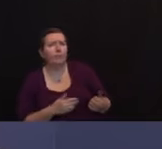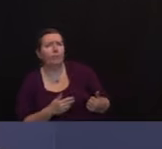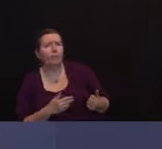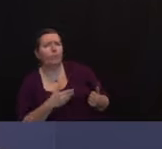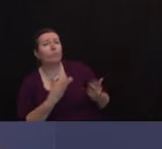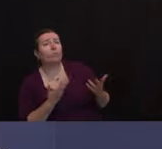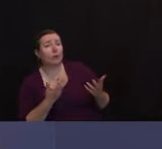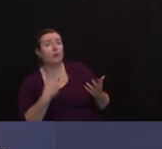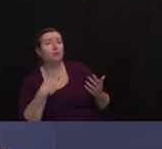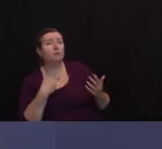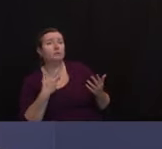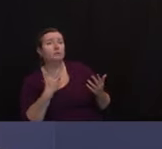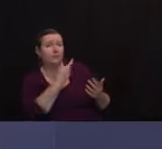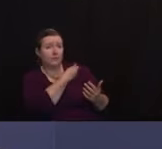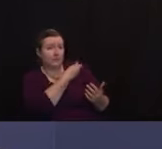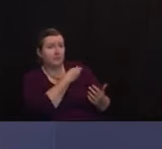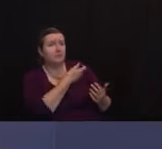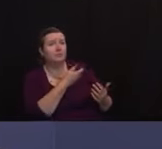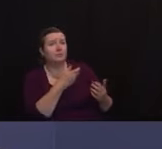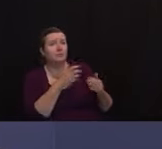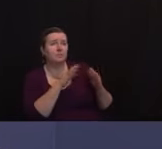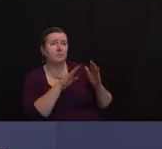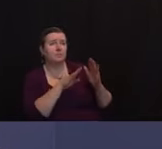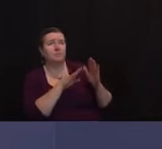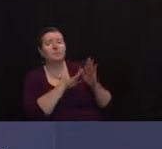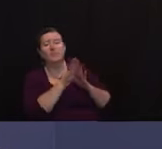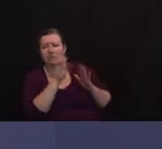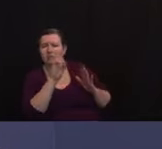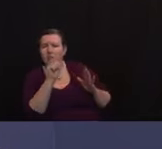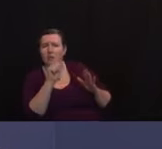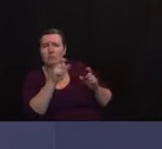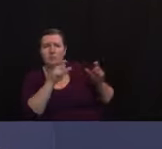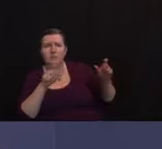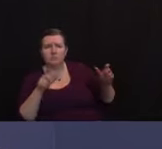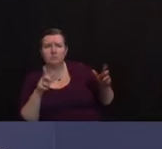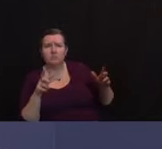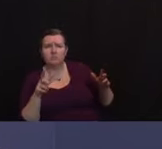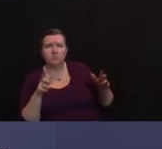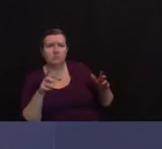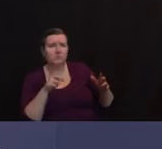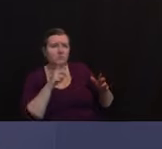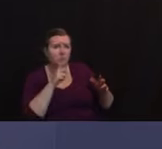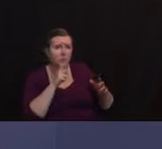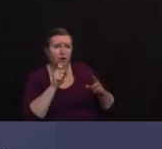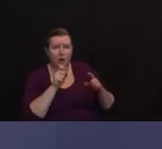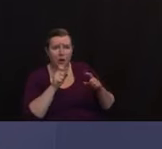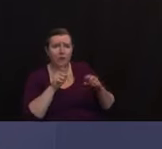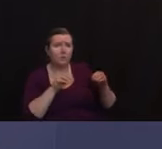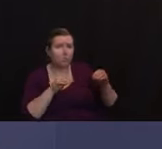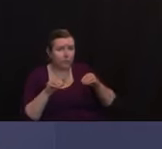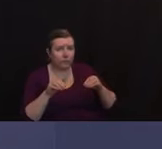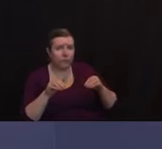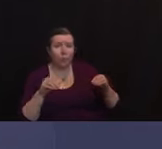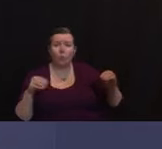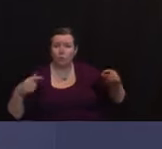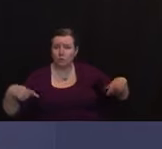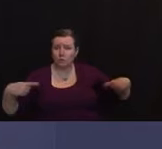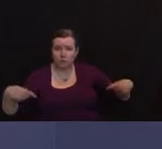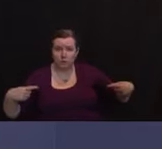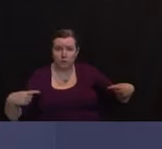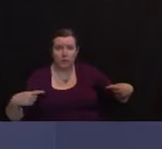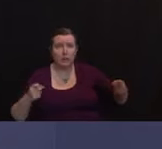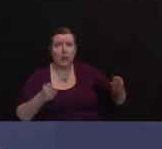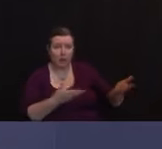developmentally disabled individuals who are ambulatory or mobile, or even in wheelchairs if they can get to our